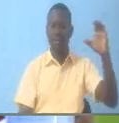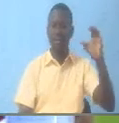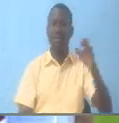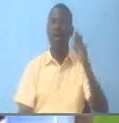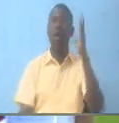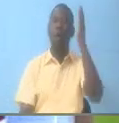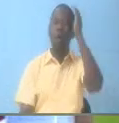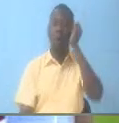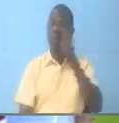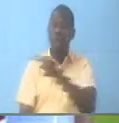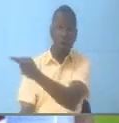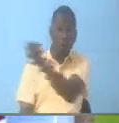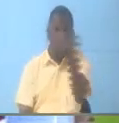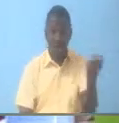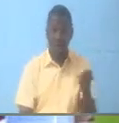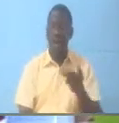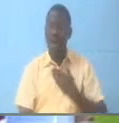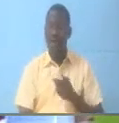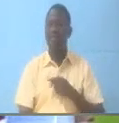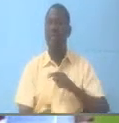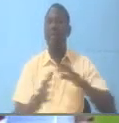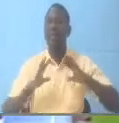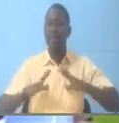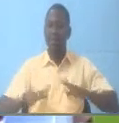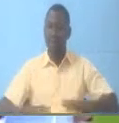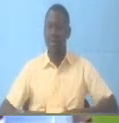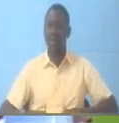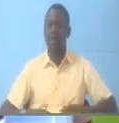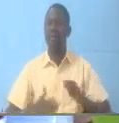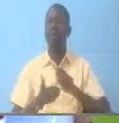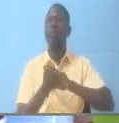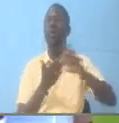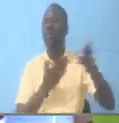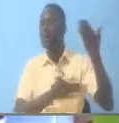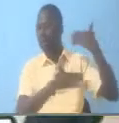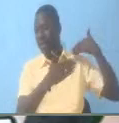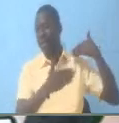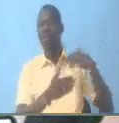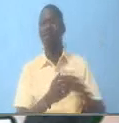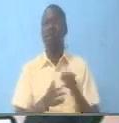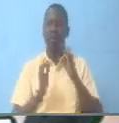restful weekend. Imam, you have the floor if you can offer some prayers, please.